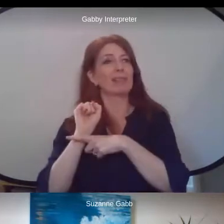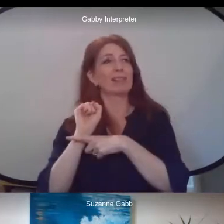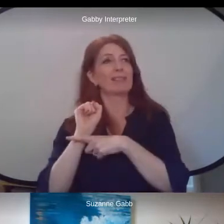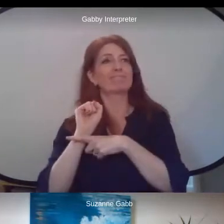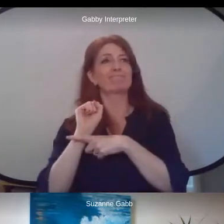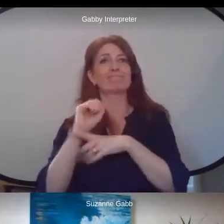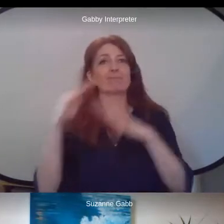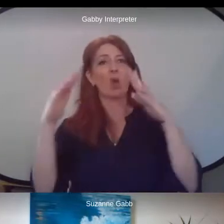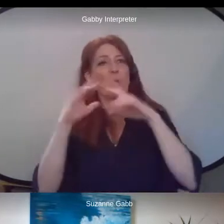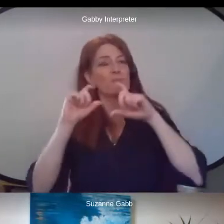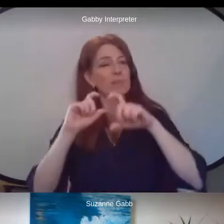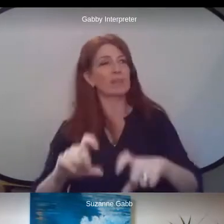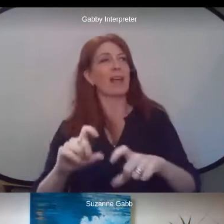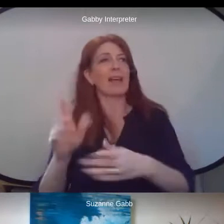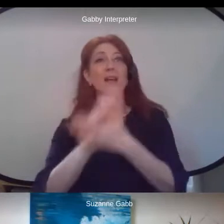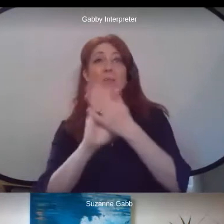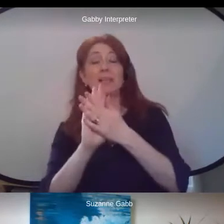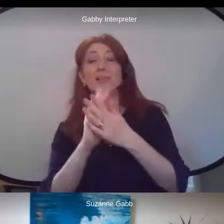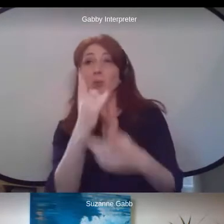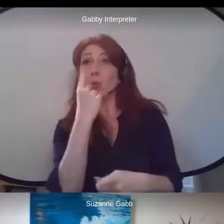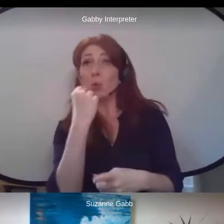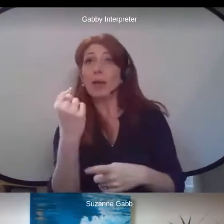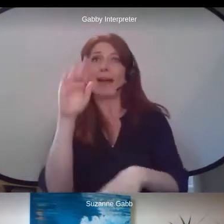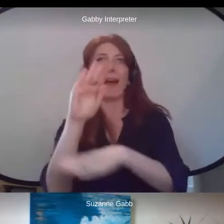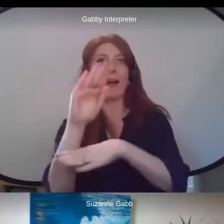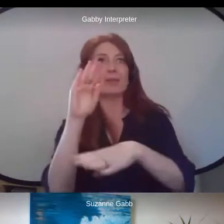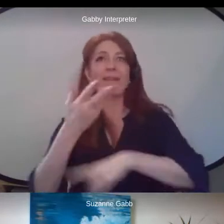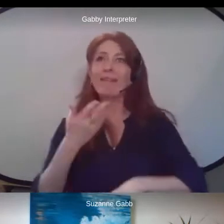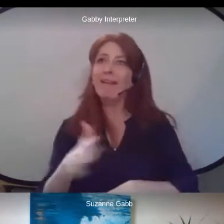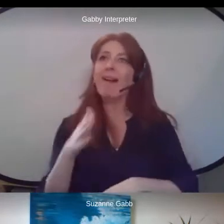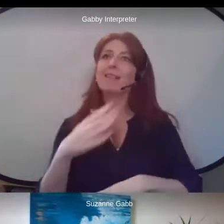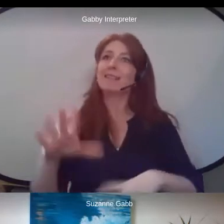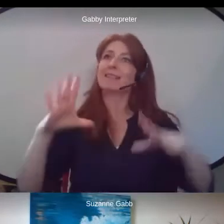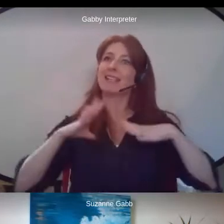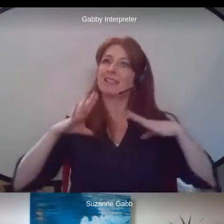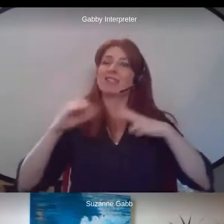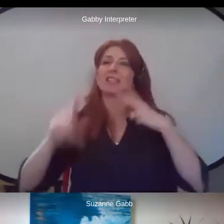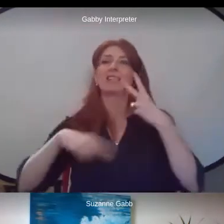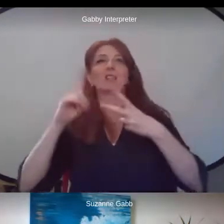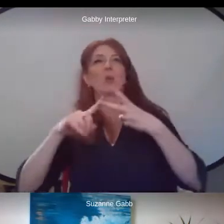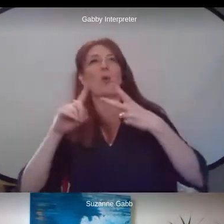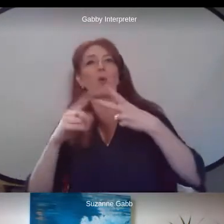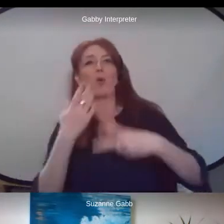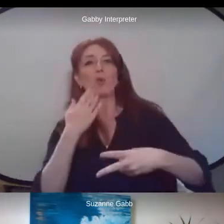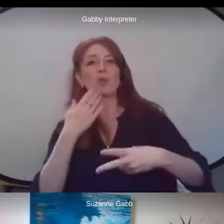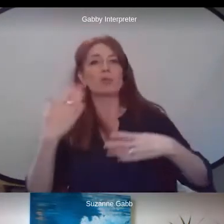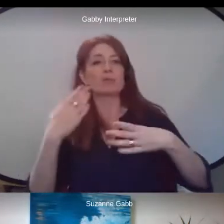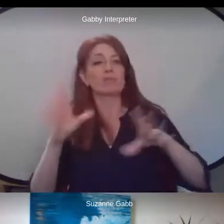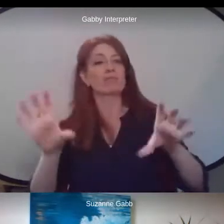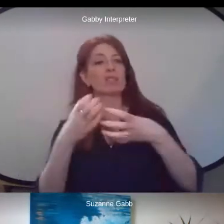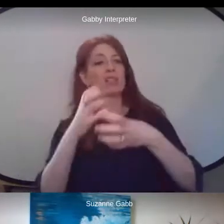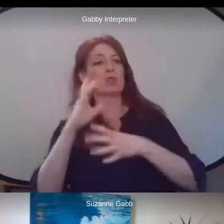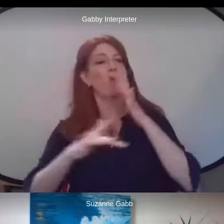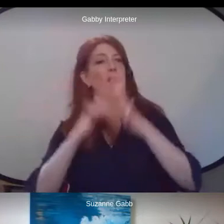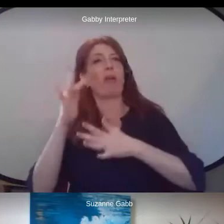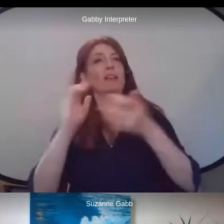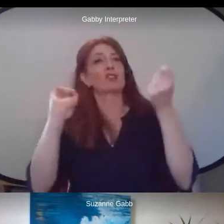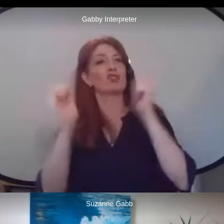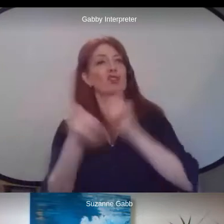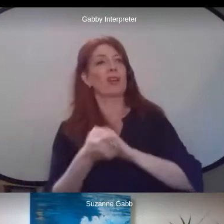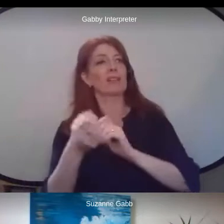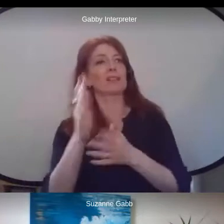Well, actually, we could get them to do some activity in the garden, or just sort of utilise some of the sessions that we had online and be still able